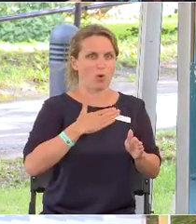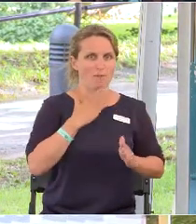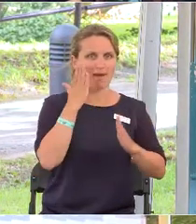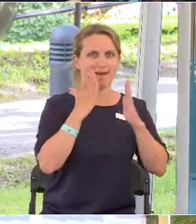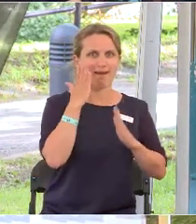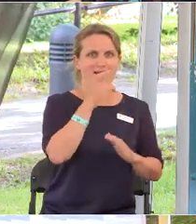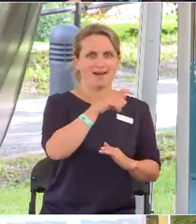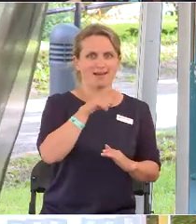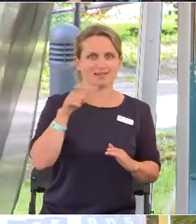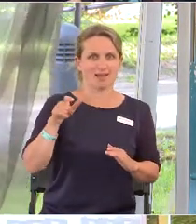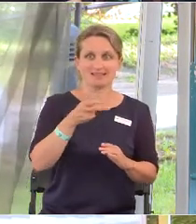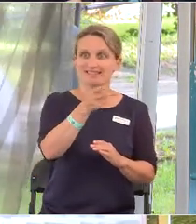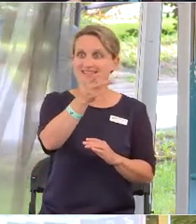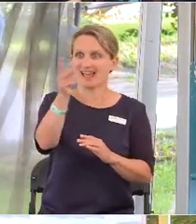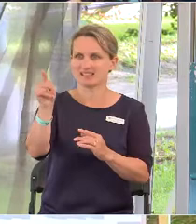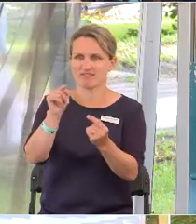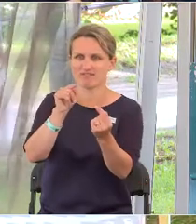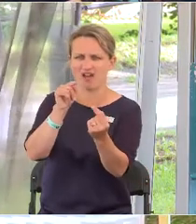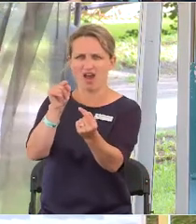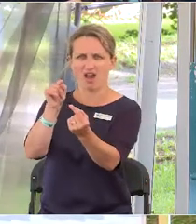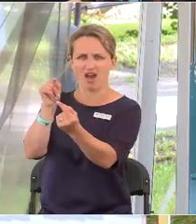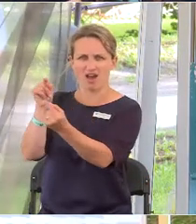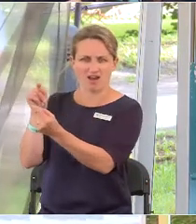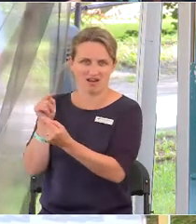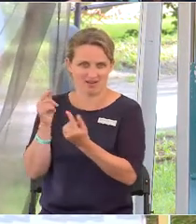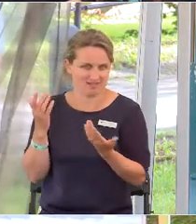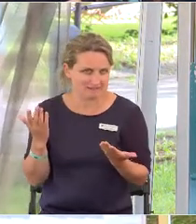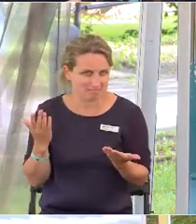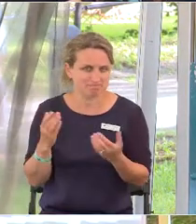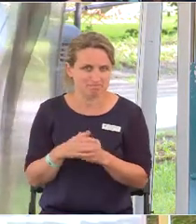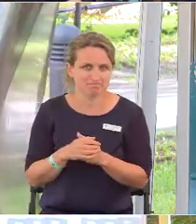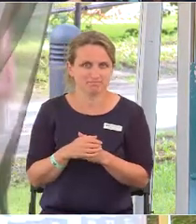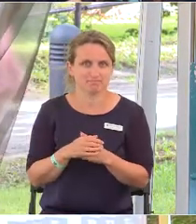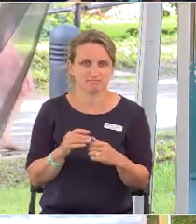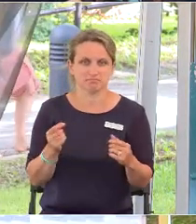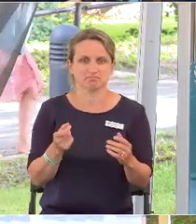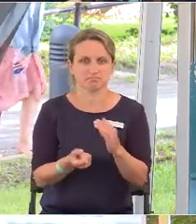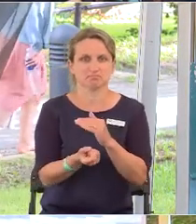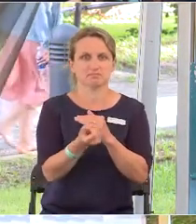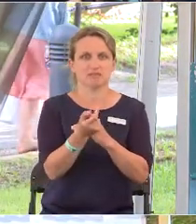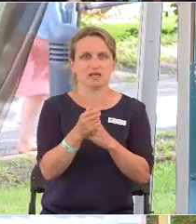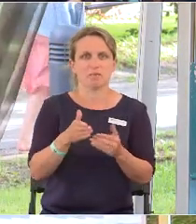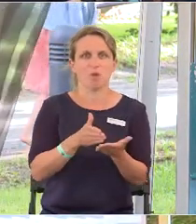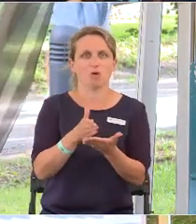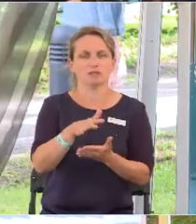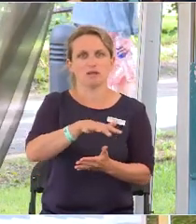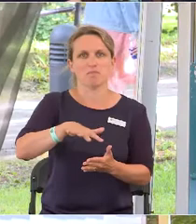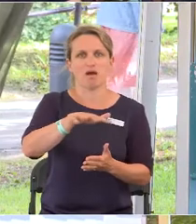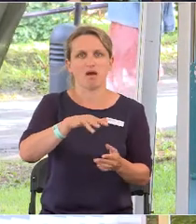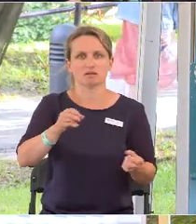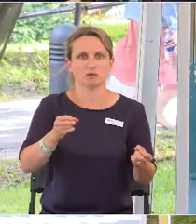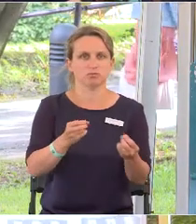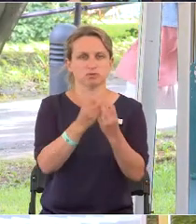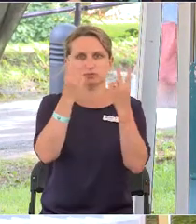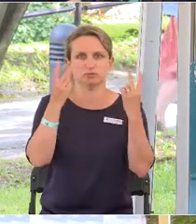you are antagonizing the other voter base, and this is doing the freedom kind of this conflict in the political field, and that's happening very a